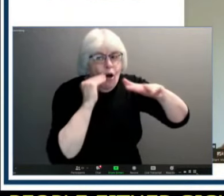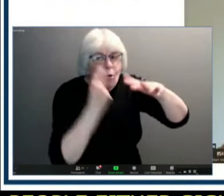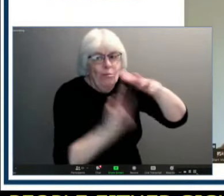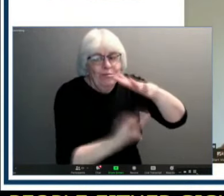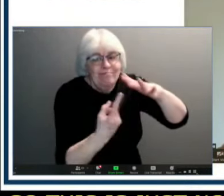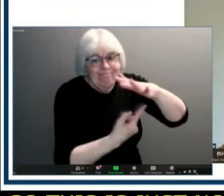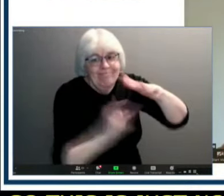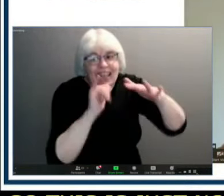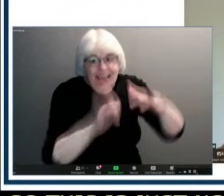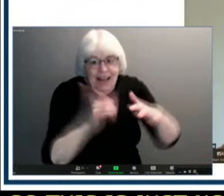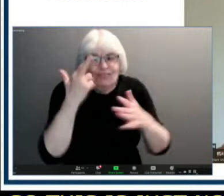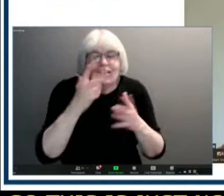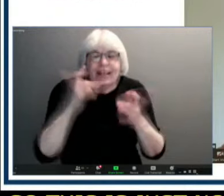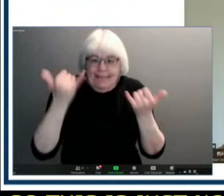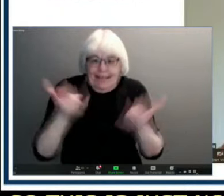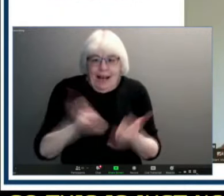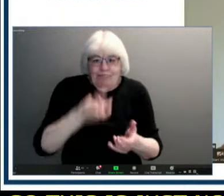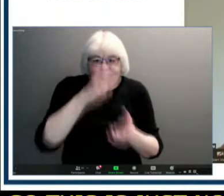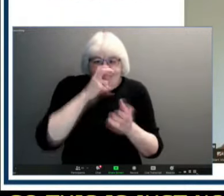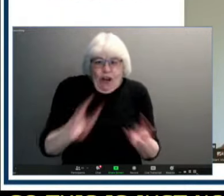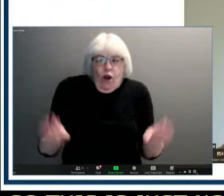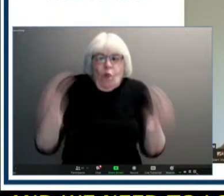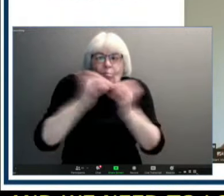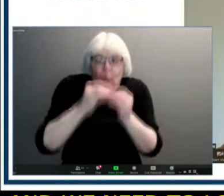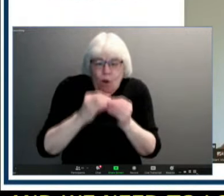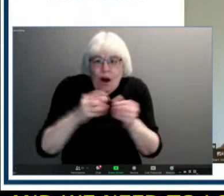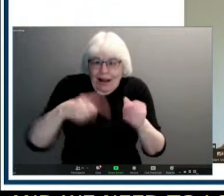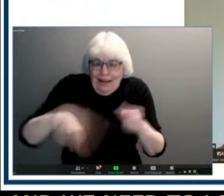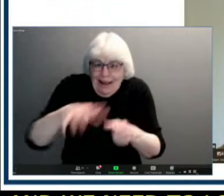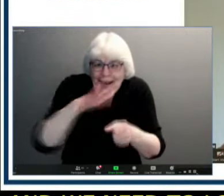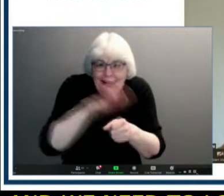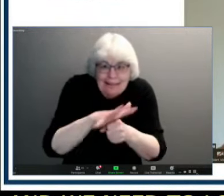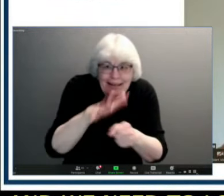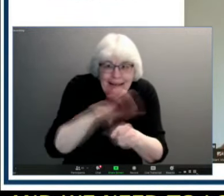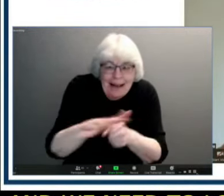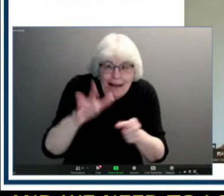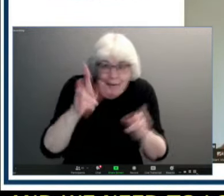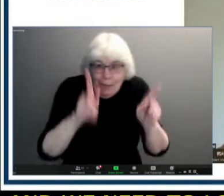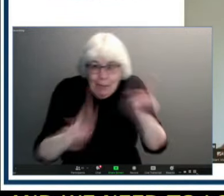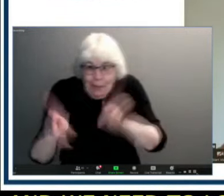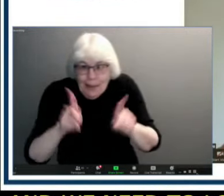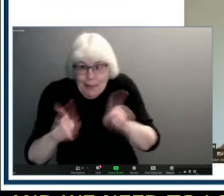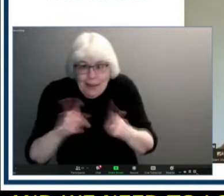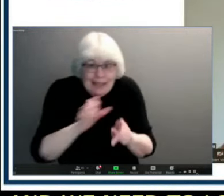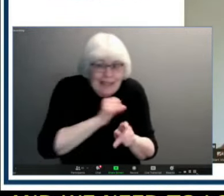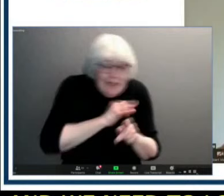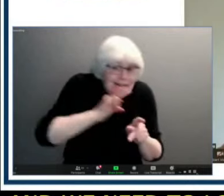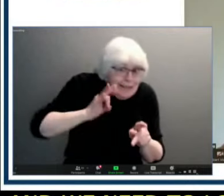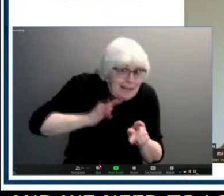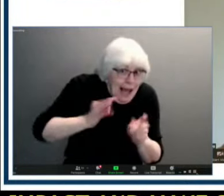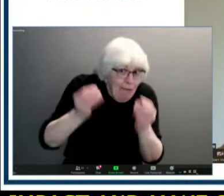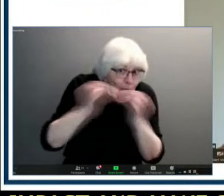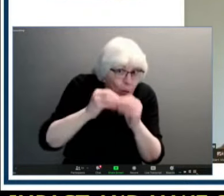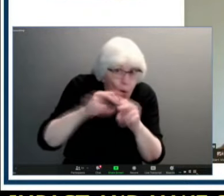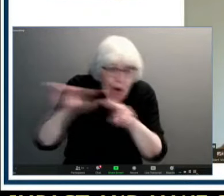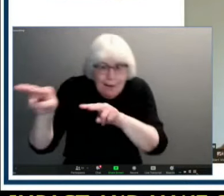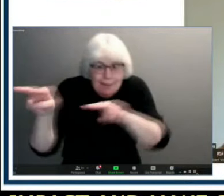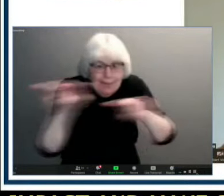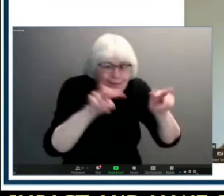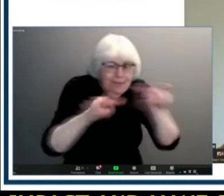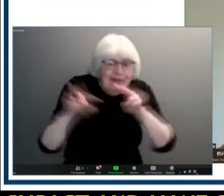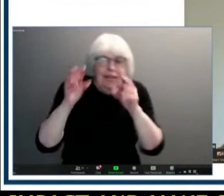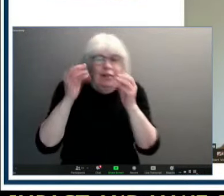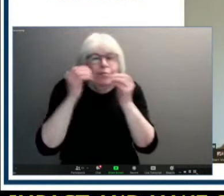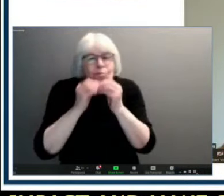have the staff that we need to provide care to Nova Scotians when they need it. So new restrictions will be come into